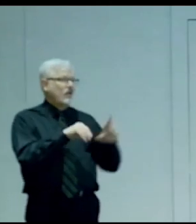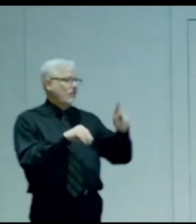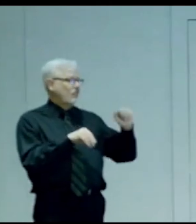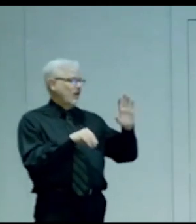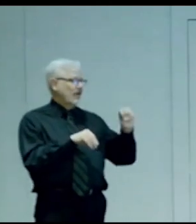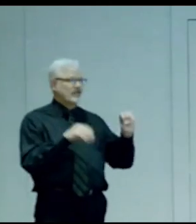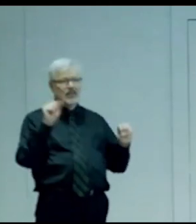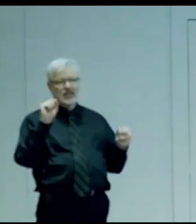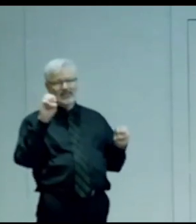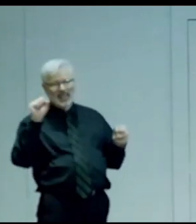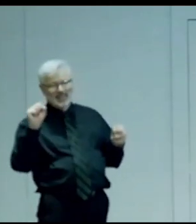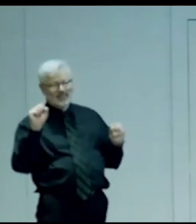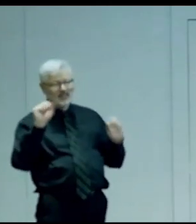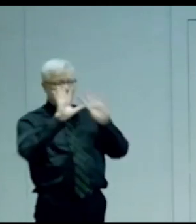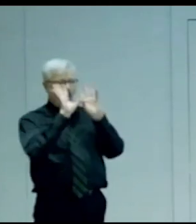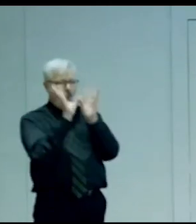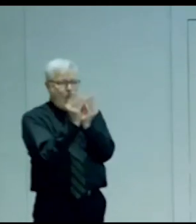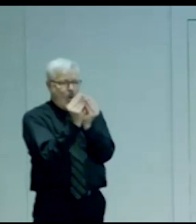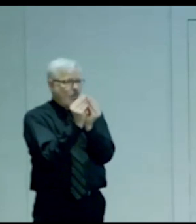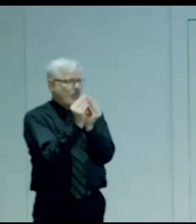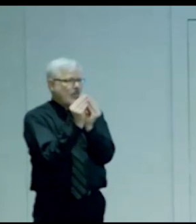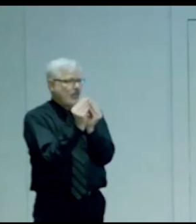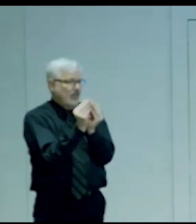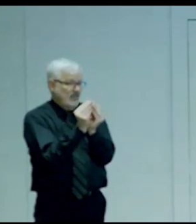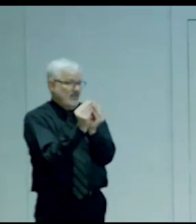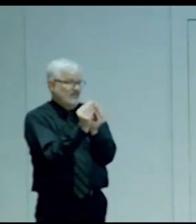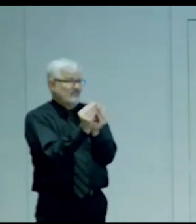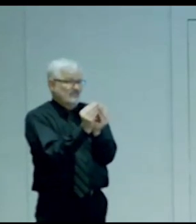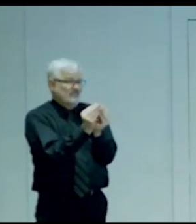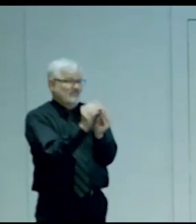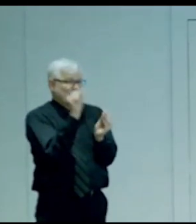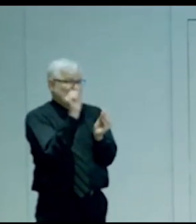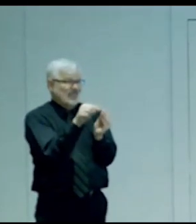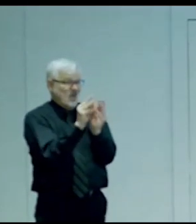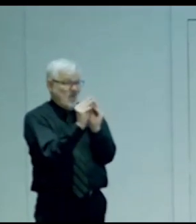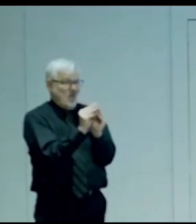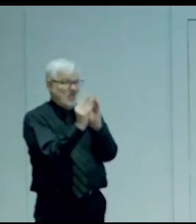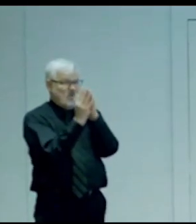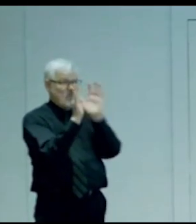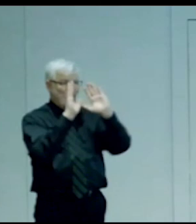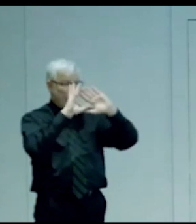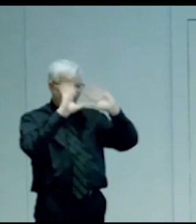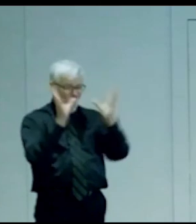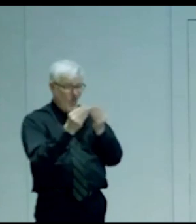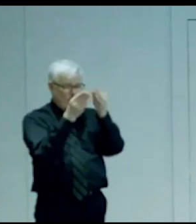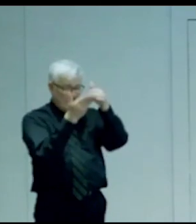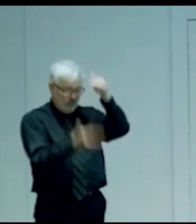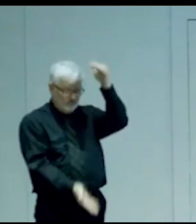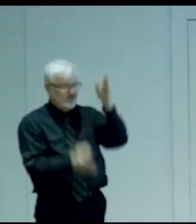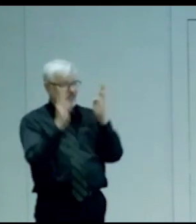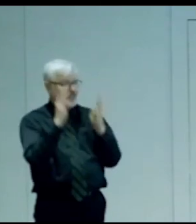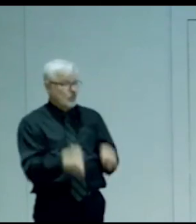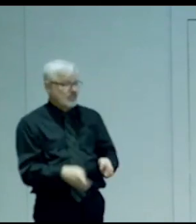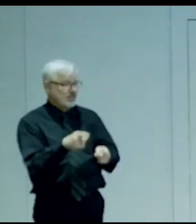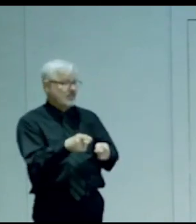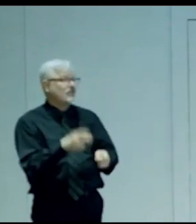into a whole, meaning that's a whole person, you find then